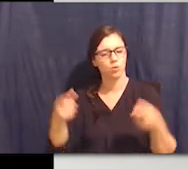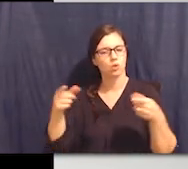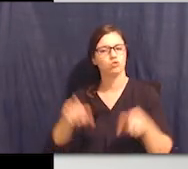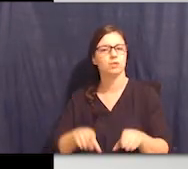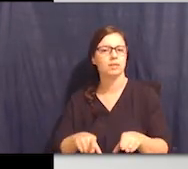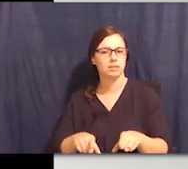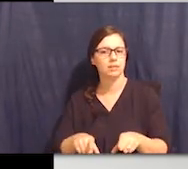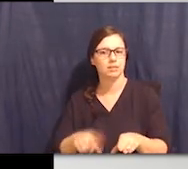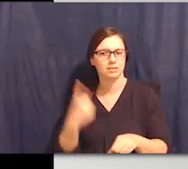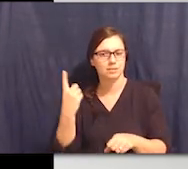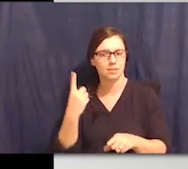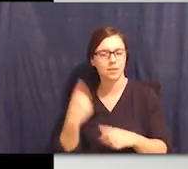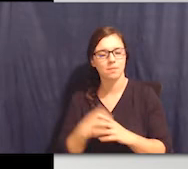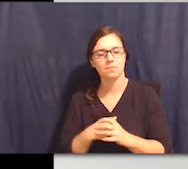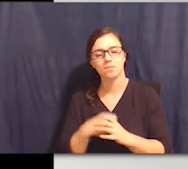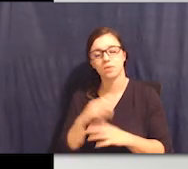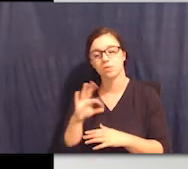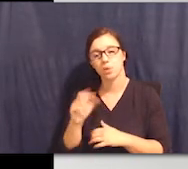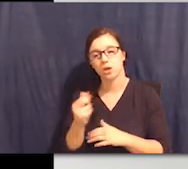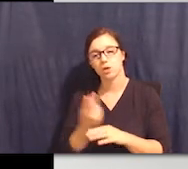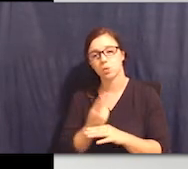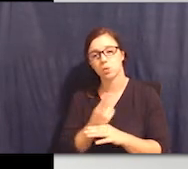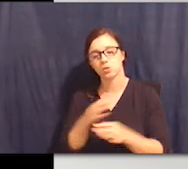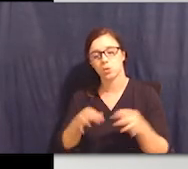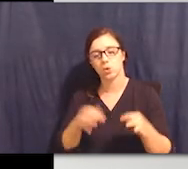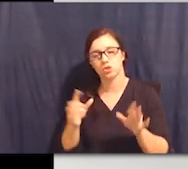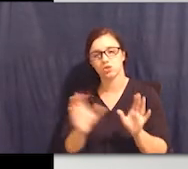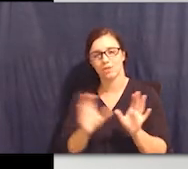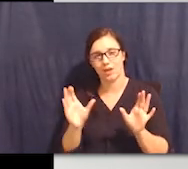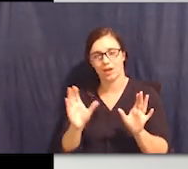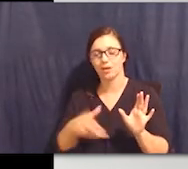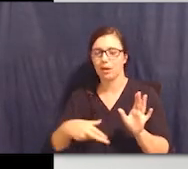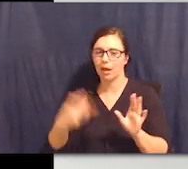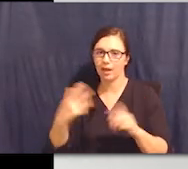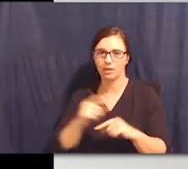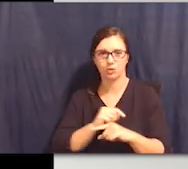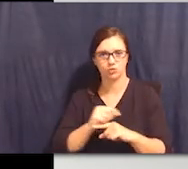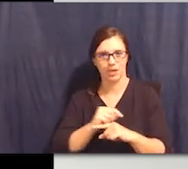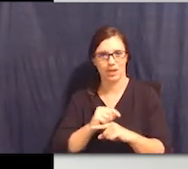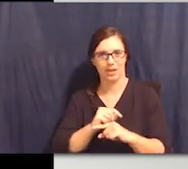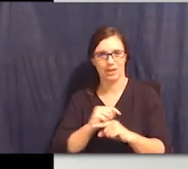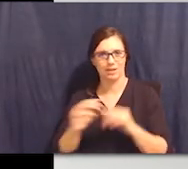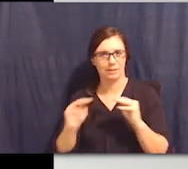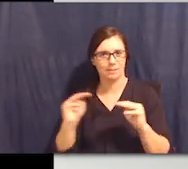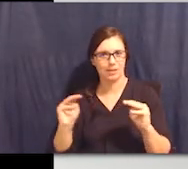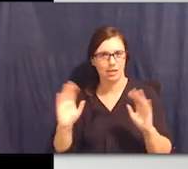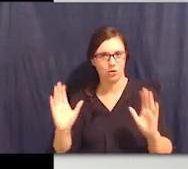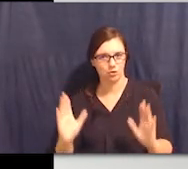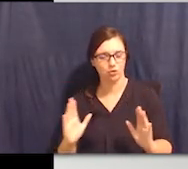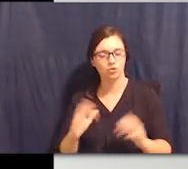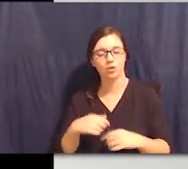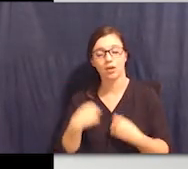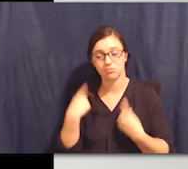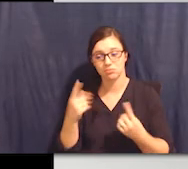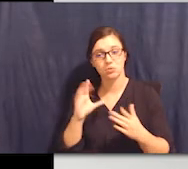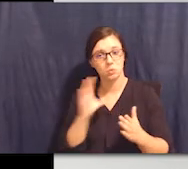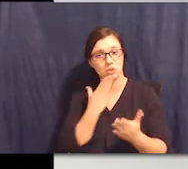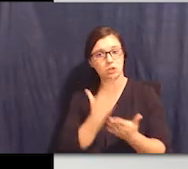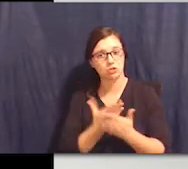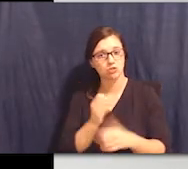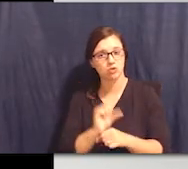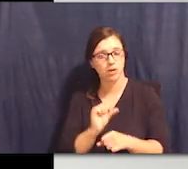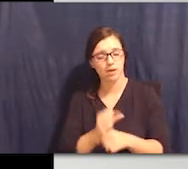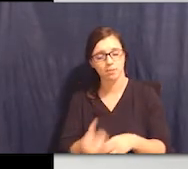In Florida, we use court-certified mediators. They're highly trained. And we've been doing a really good job, I